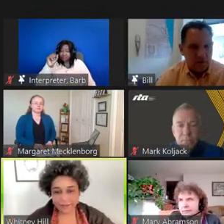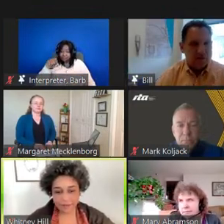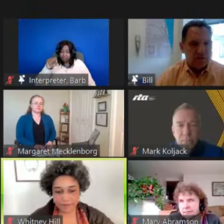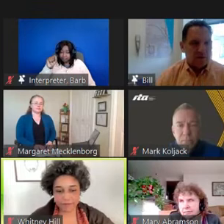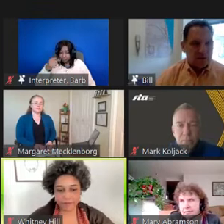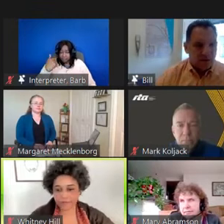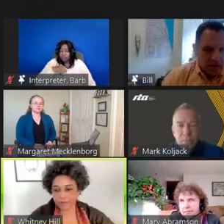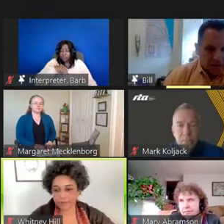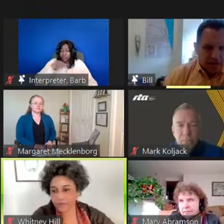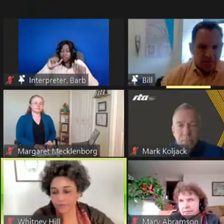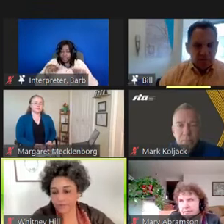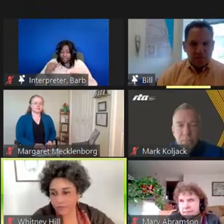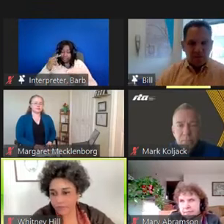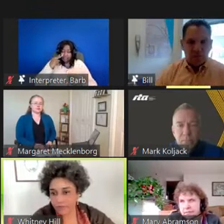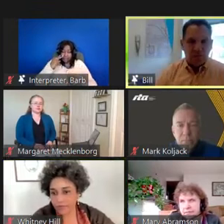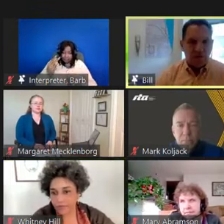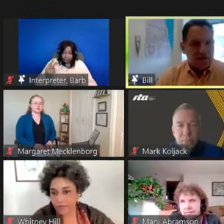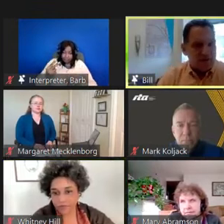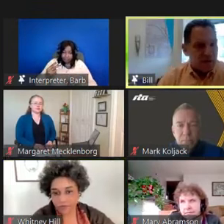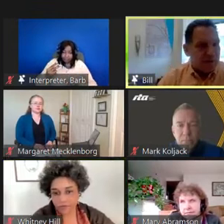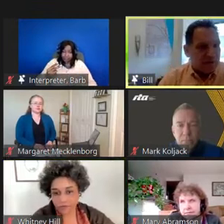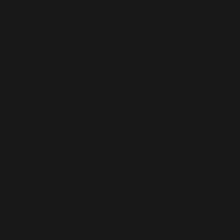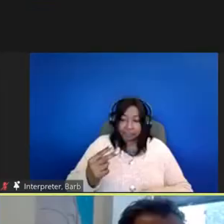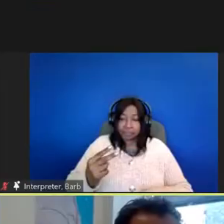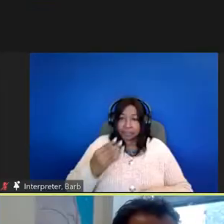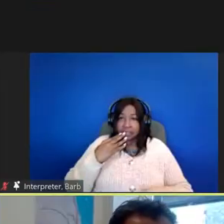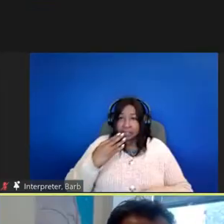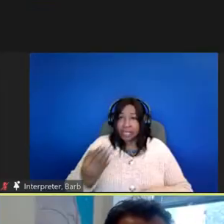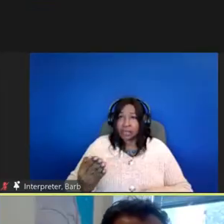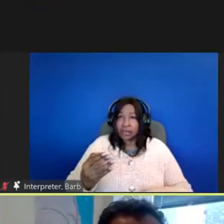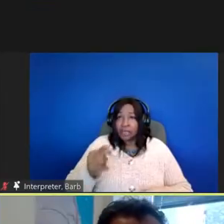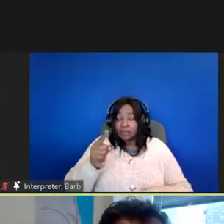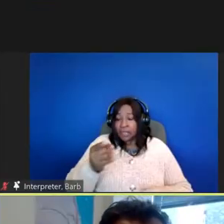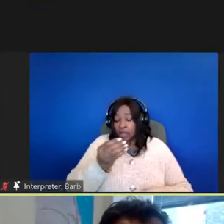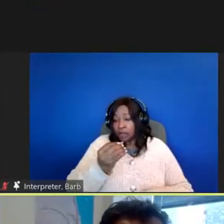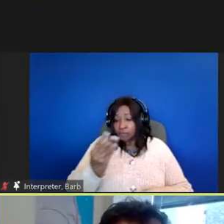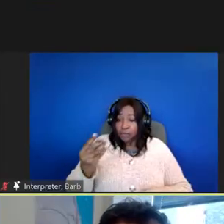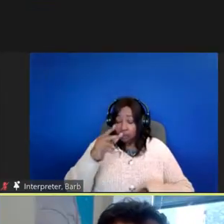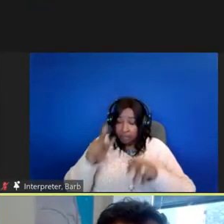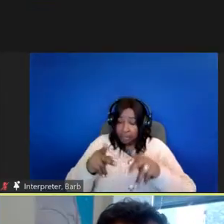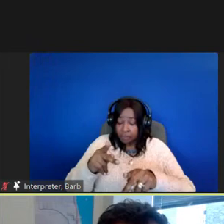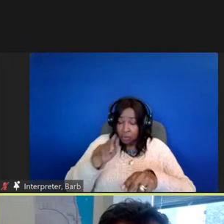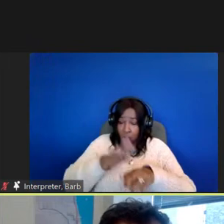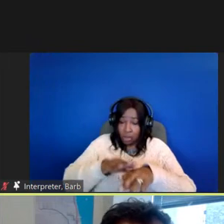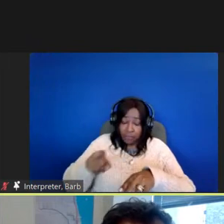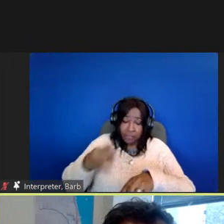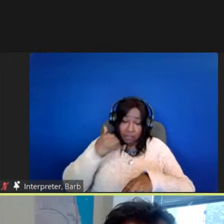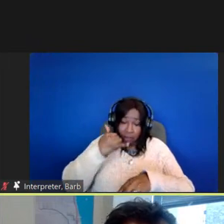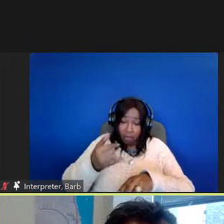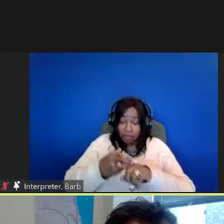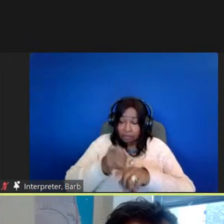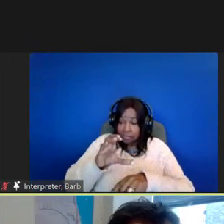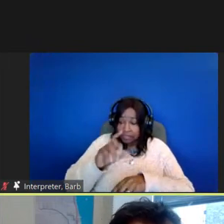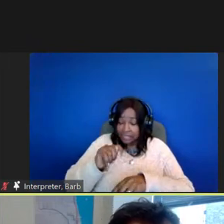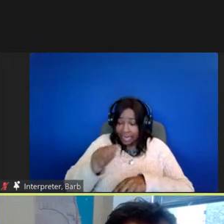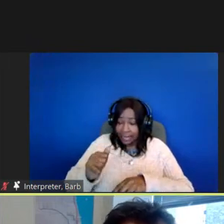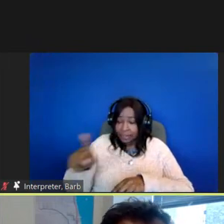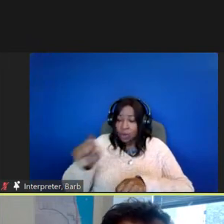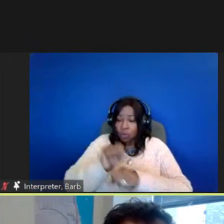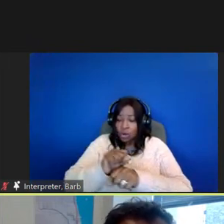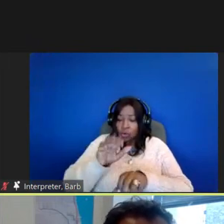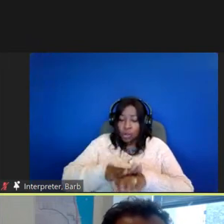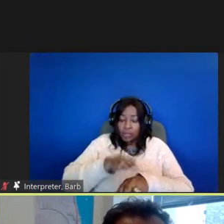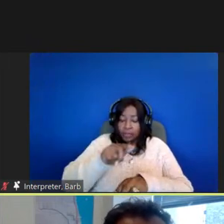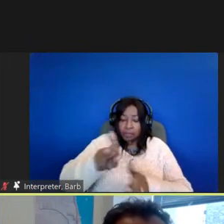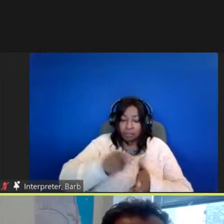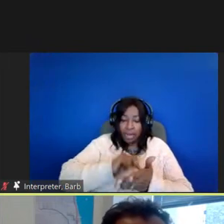you. Okay. So there's a few people on this call from the CTA that have worked on this project with me for a very